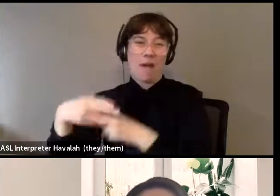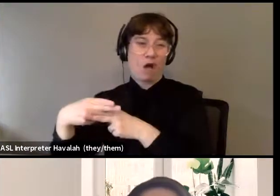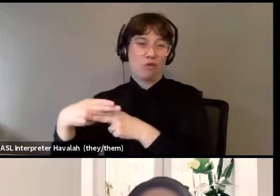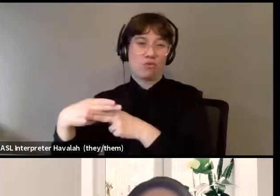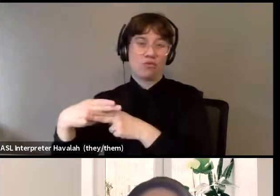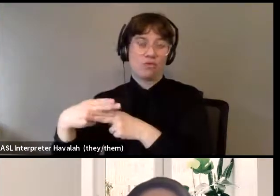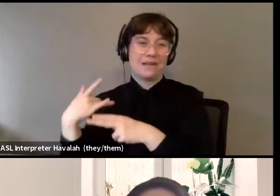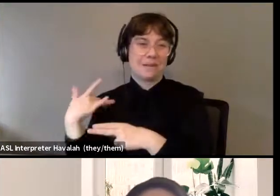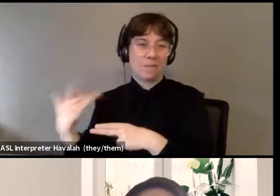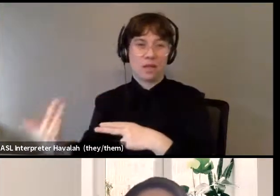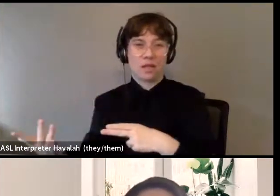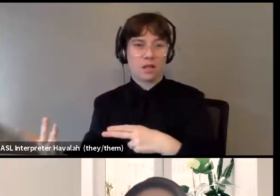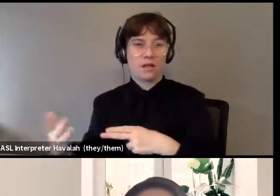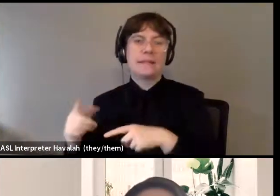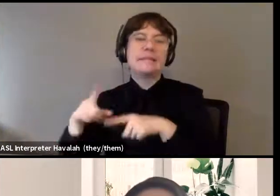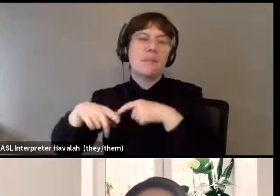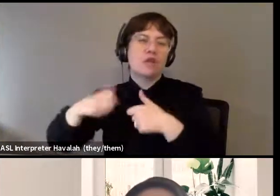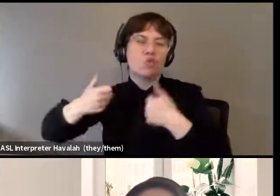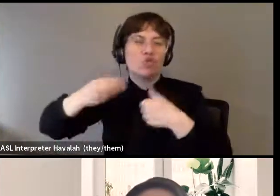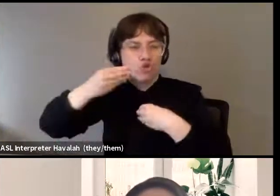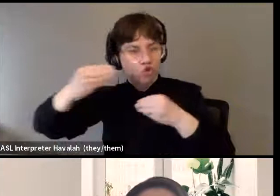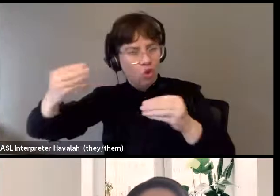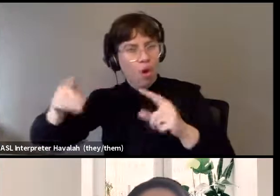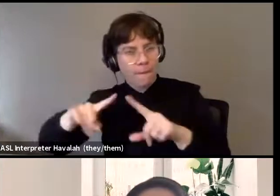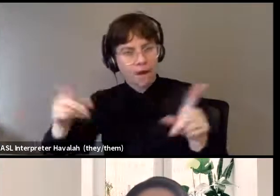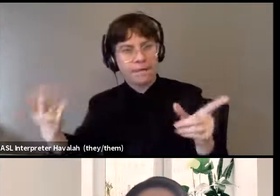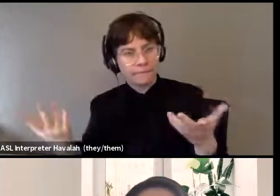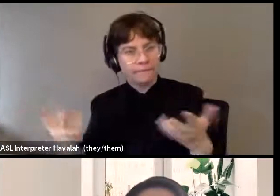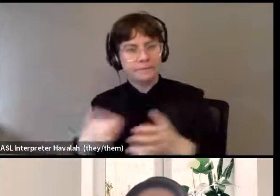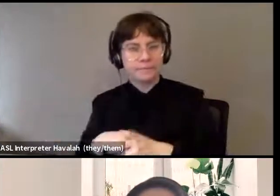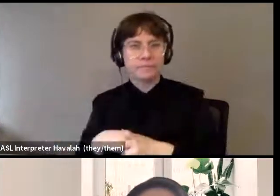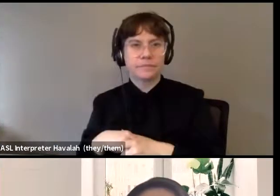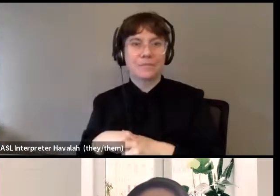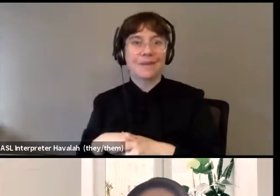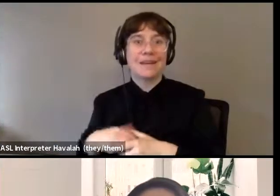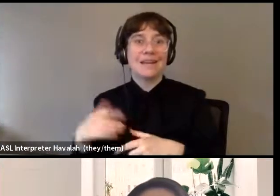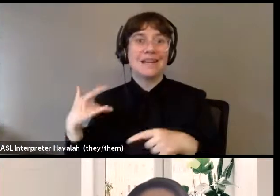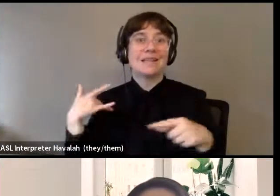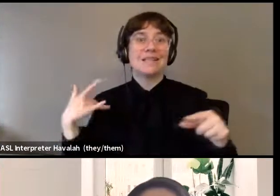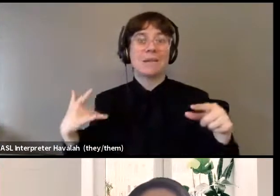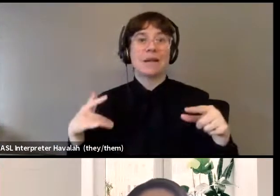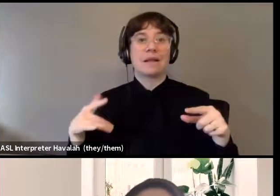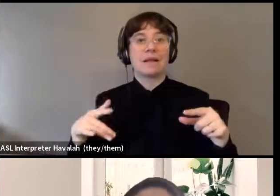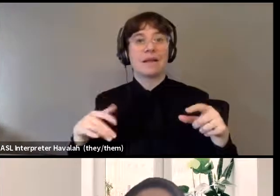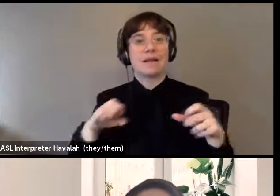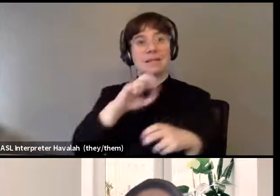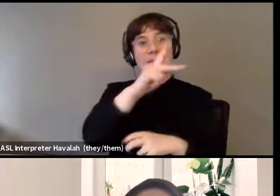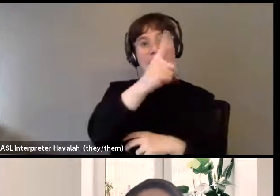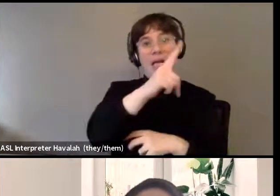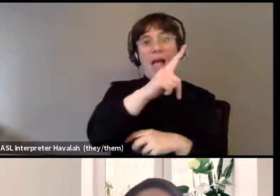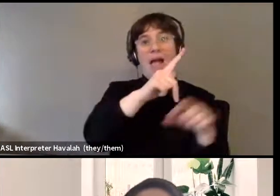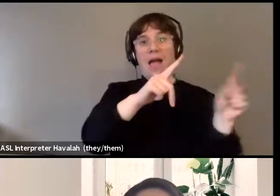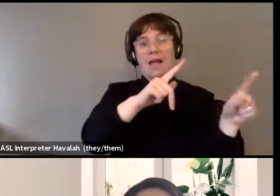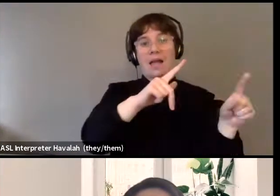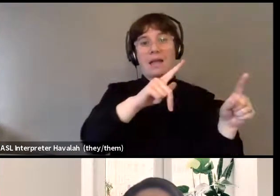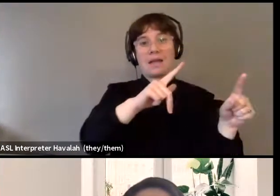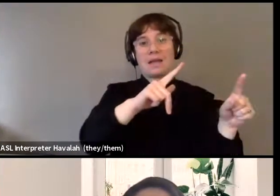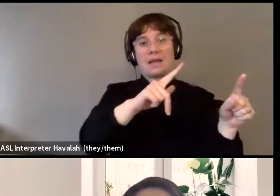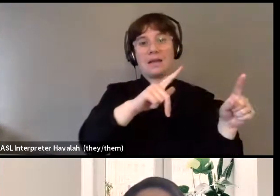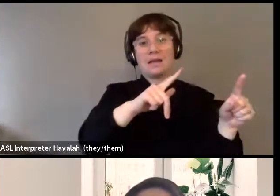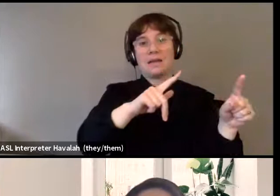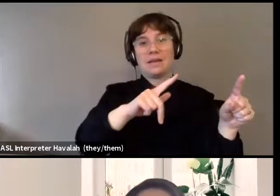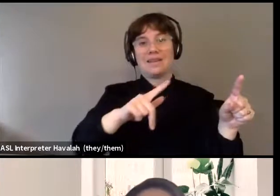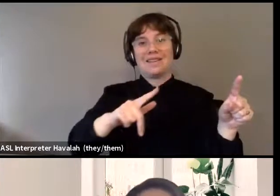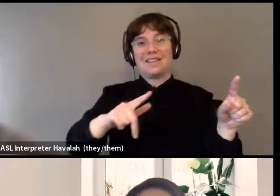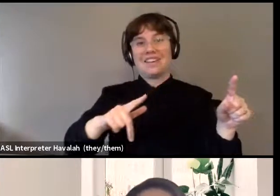to. And so oftentimes food justice on the supply side is going this way, while food justice on the demand side is